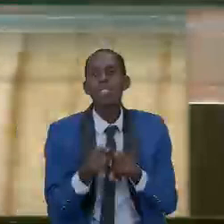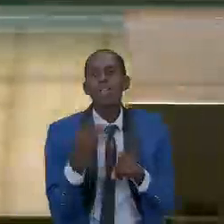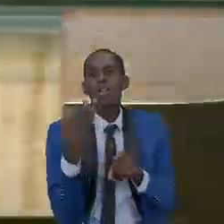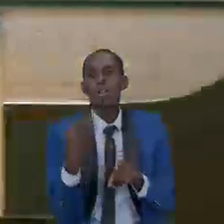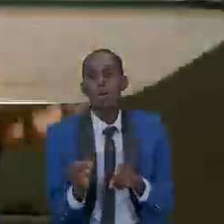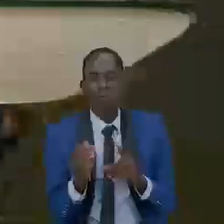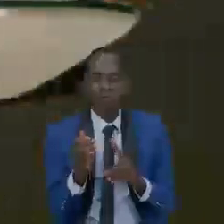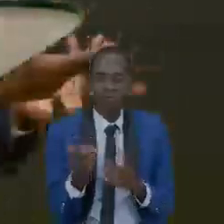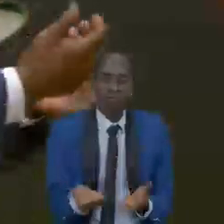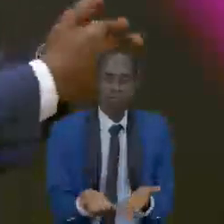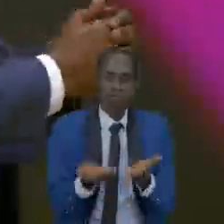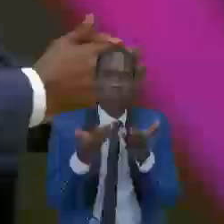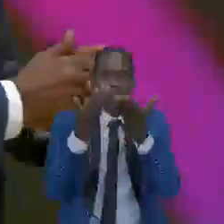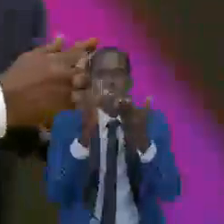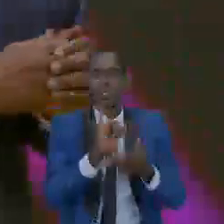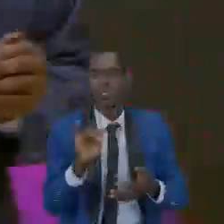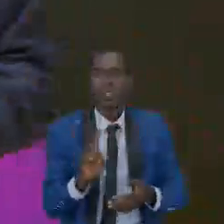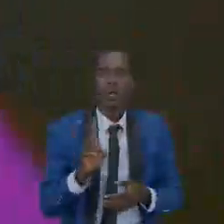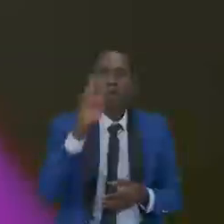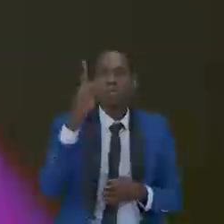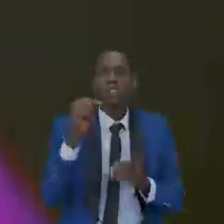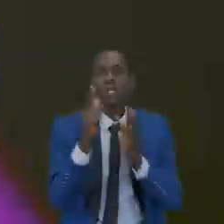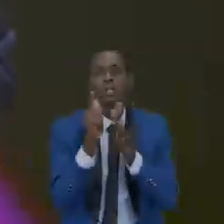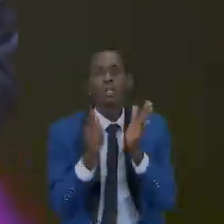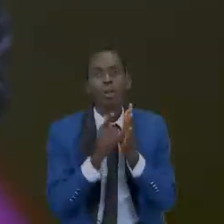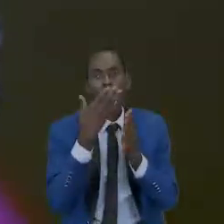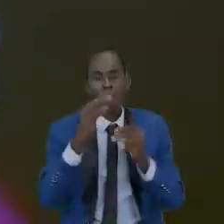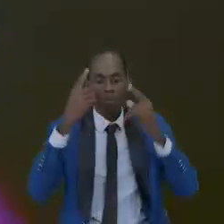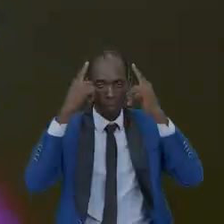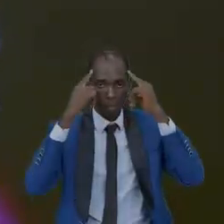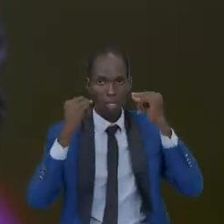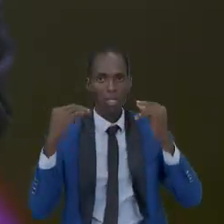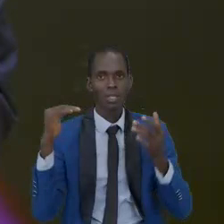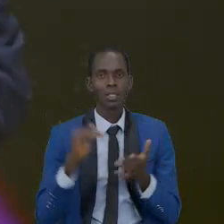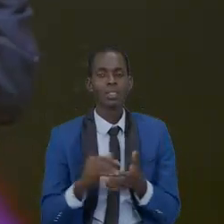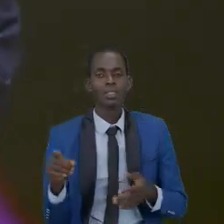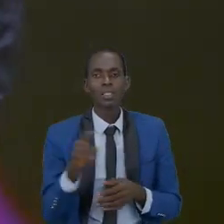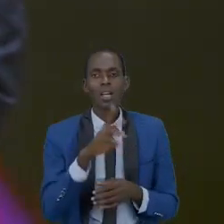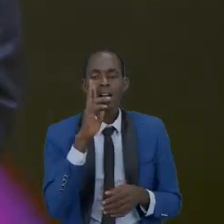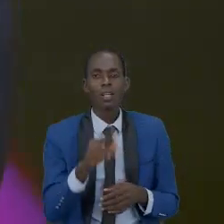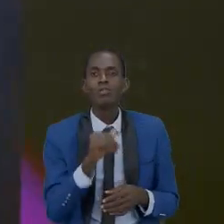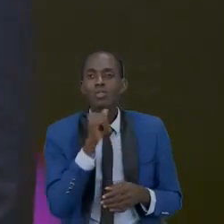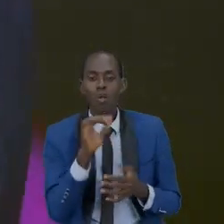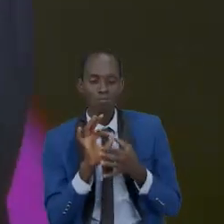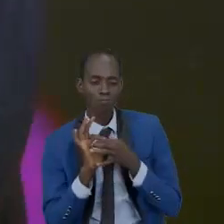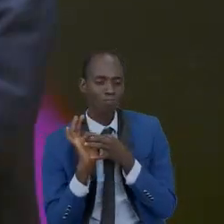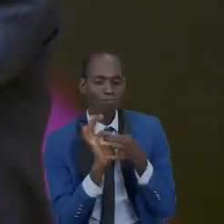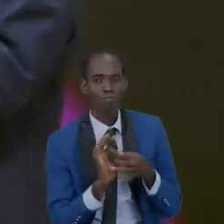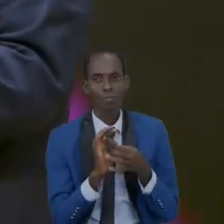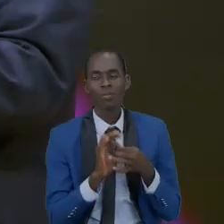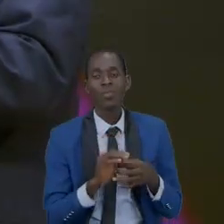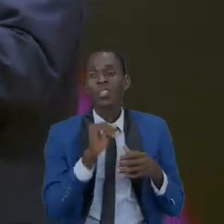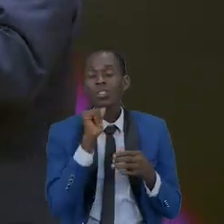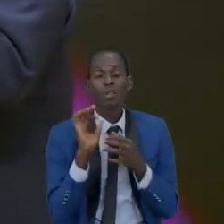upholding and raising up the law of Moses again. They are not coherent, incoherent tricksters